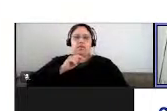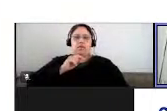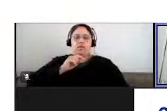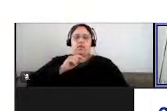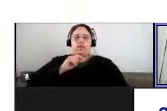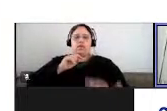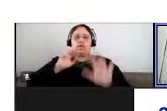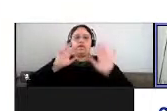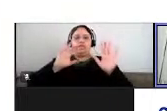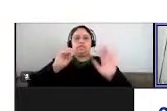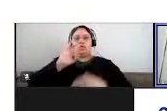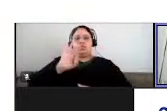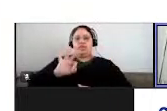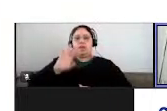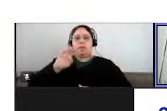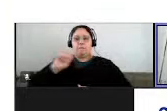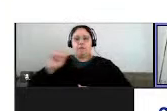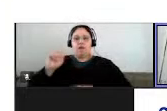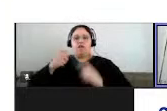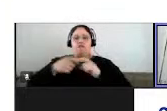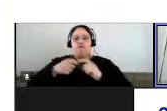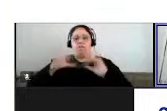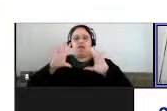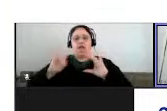19,033 million out of the cash flow projections of